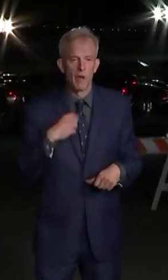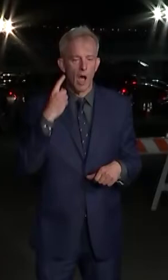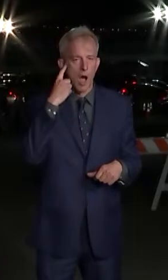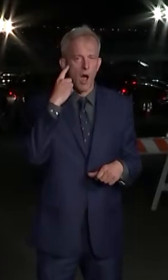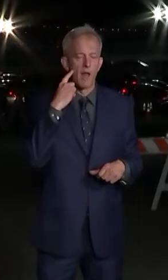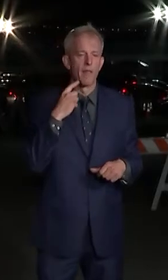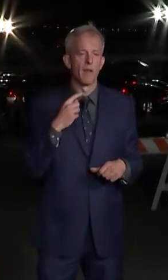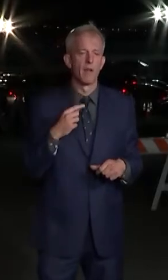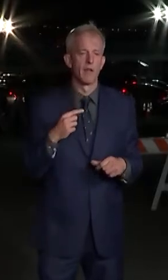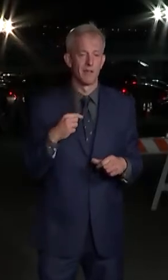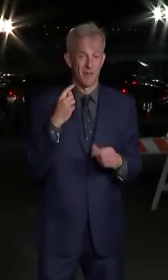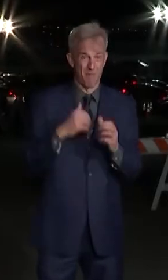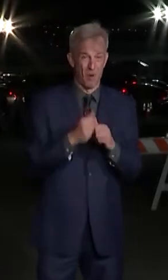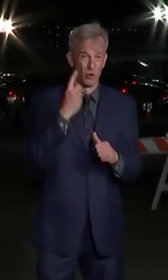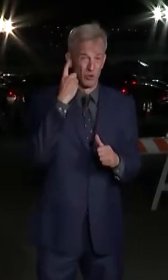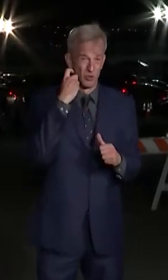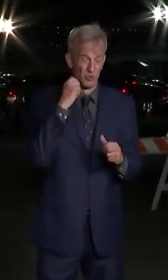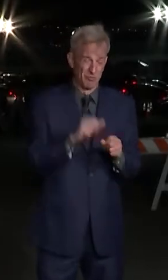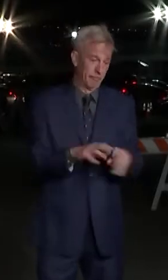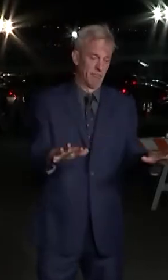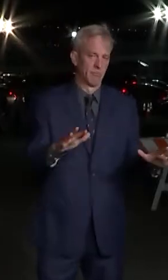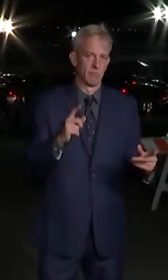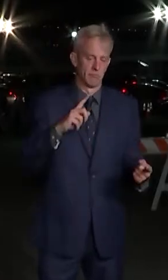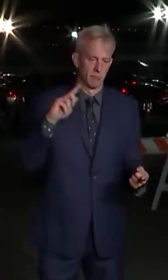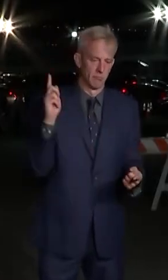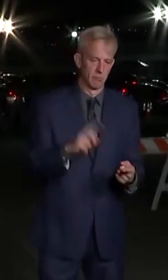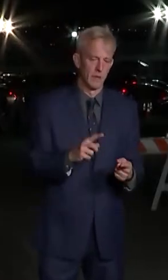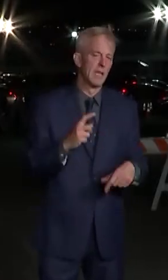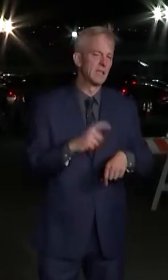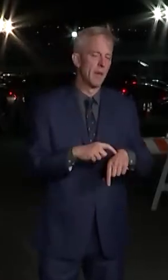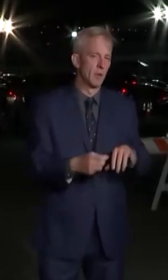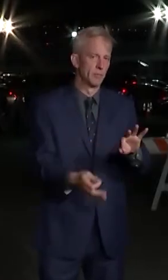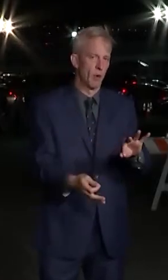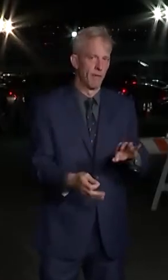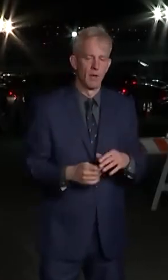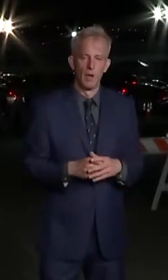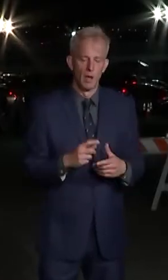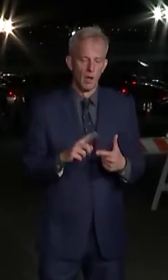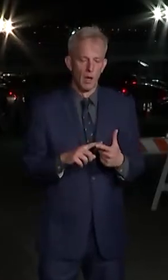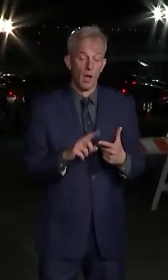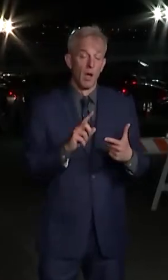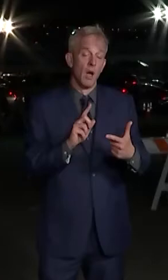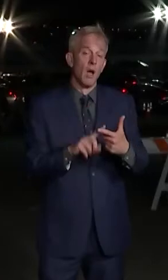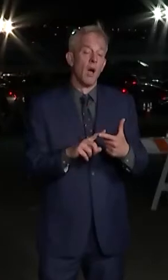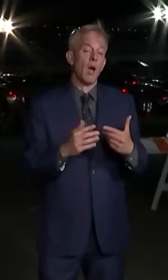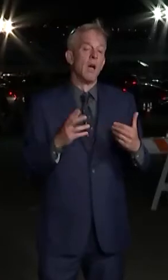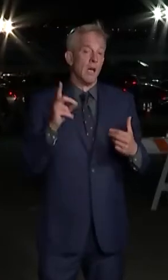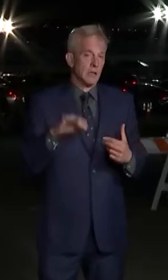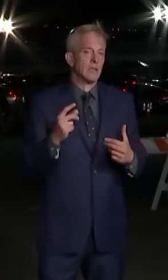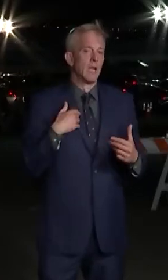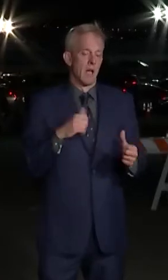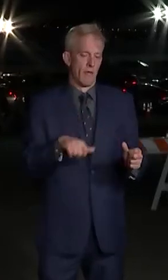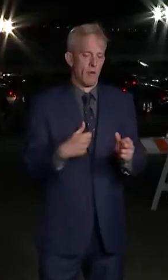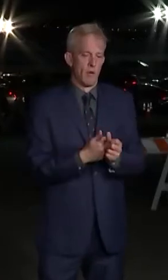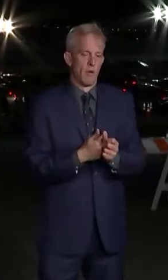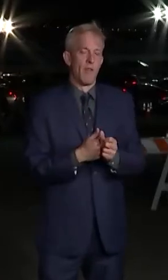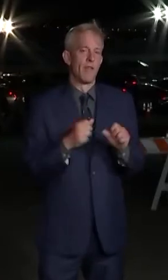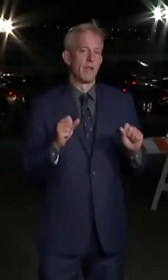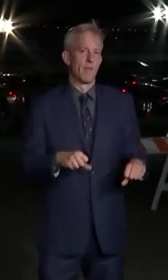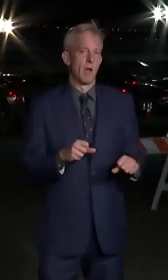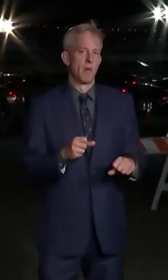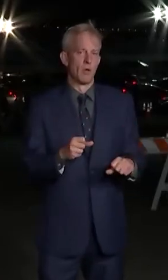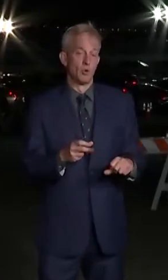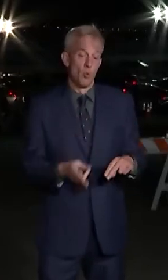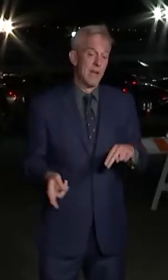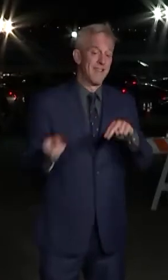coming down, and the timing of it was perfect. Second, we had in reserve, though, the capacity to ramp up testing if that